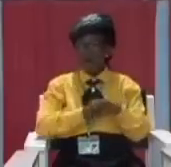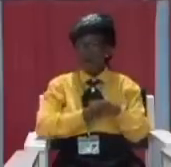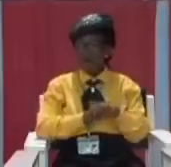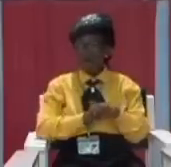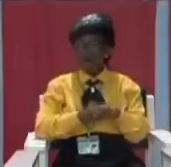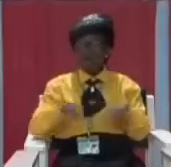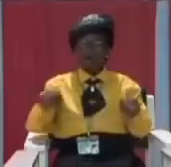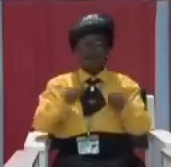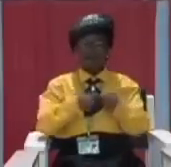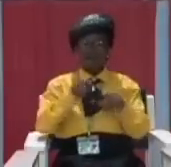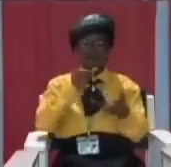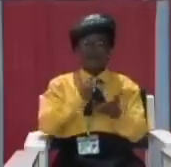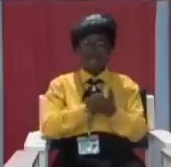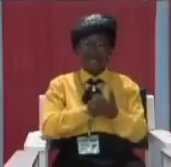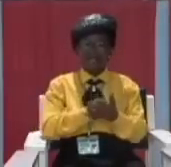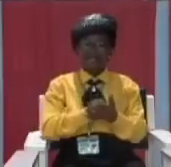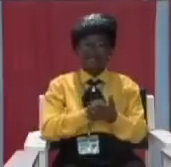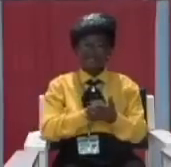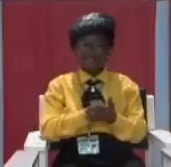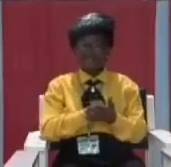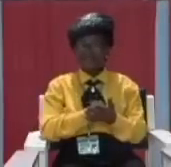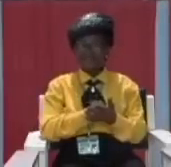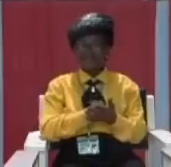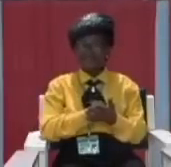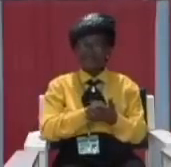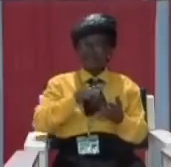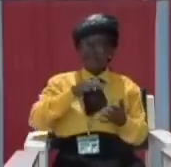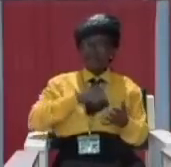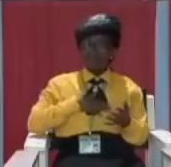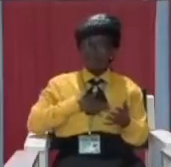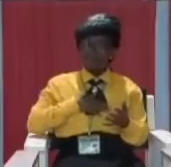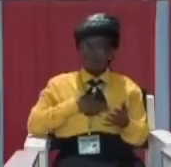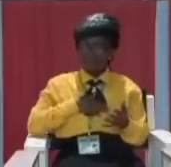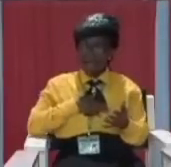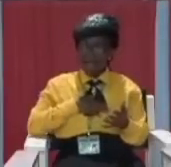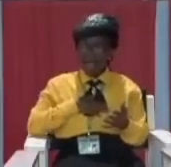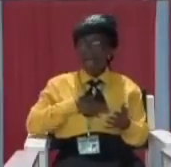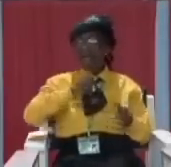so that my siege will be over